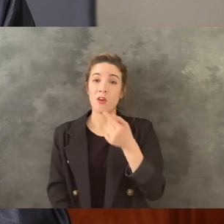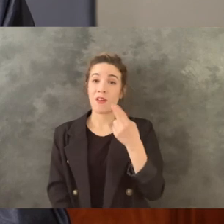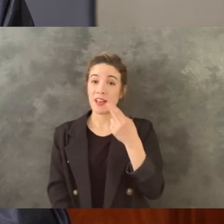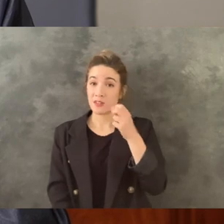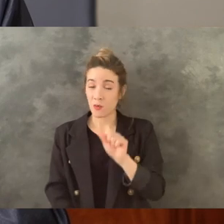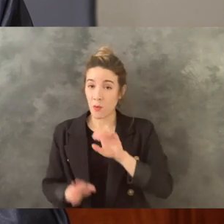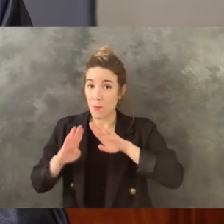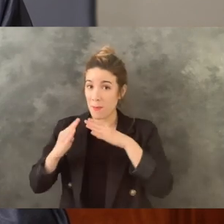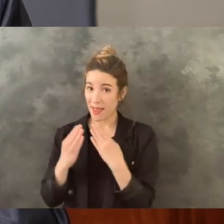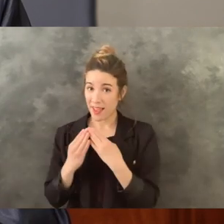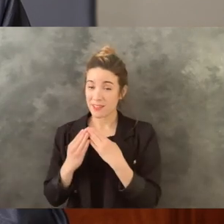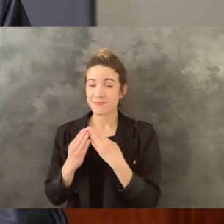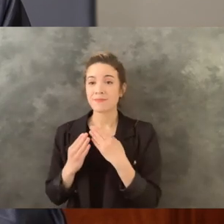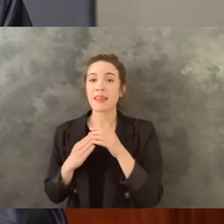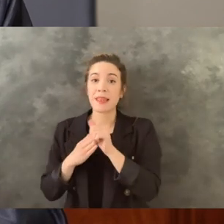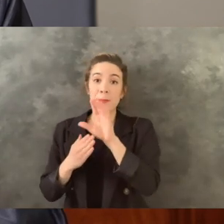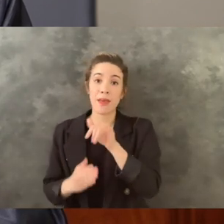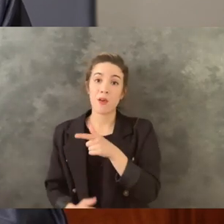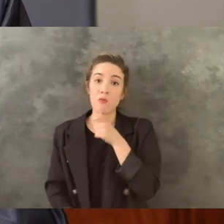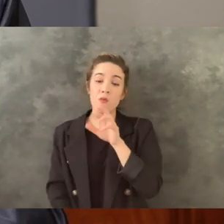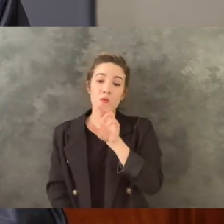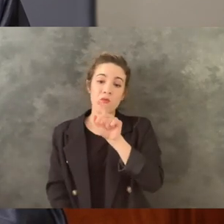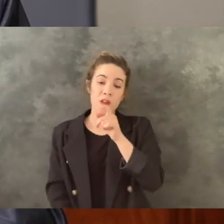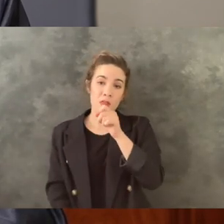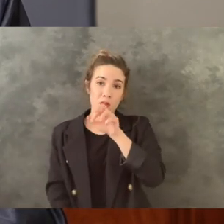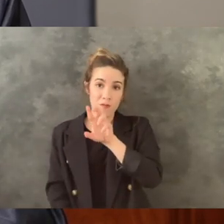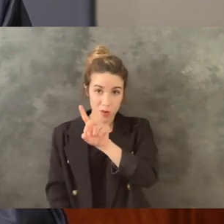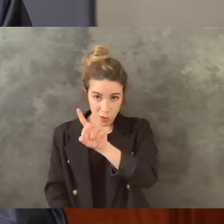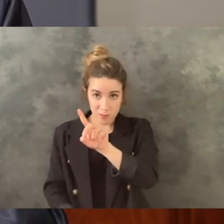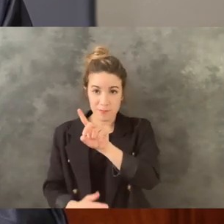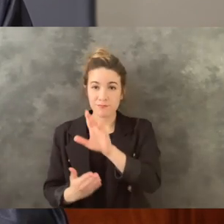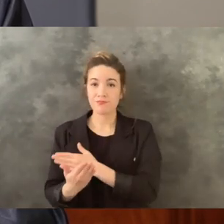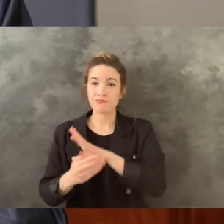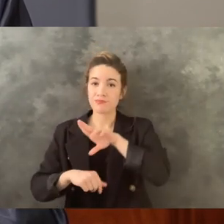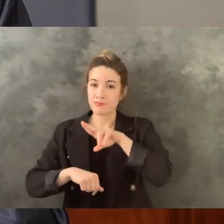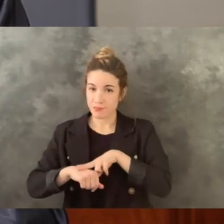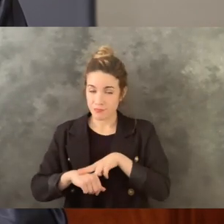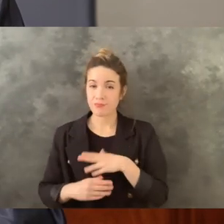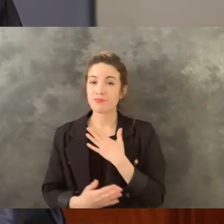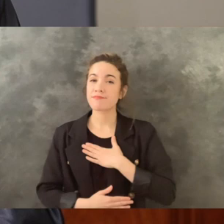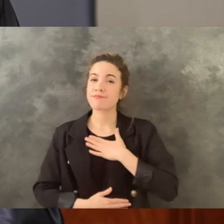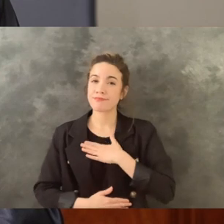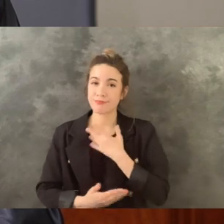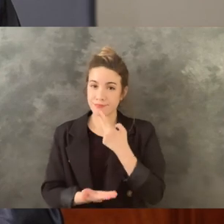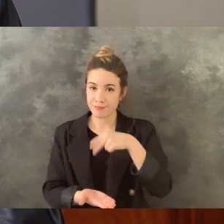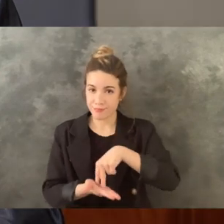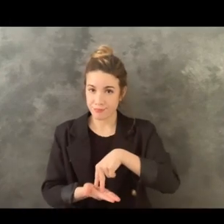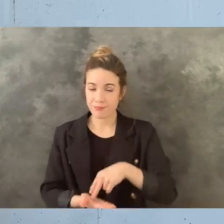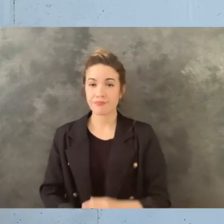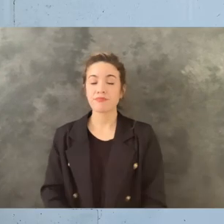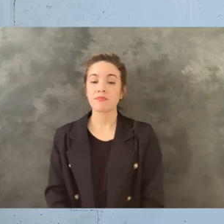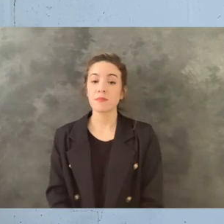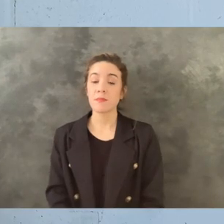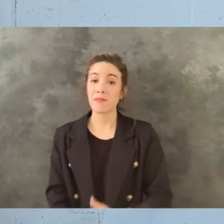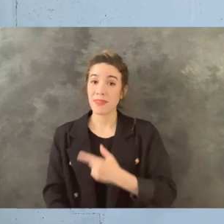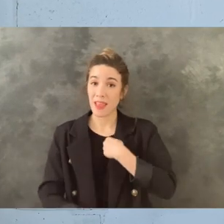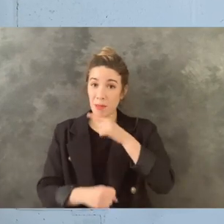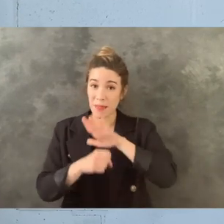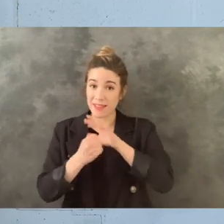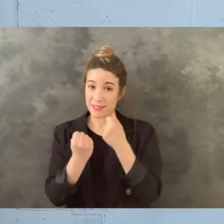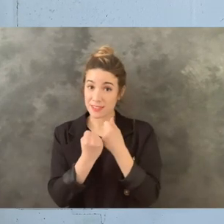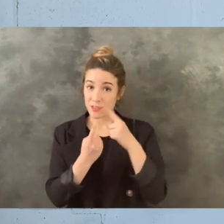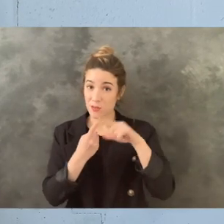School band, led by Mr. William Rutherford, plays the national anthem. Please rise. I